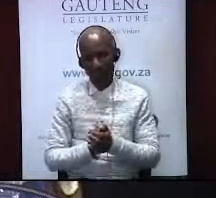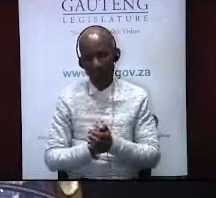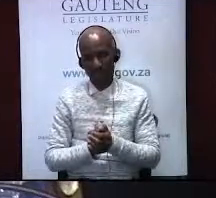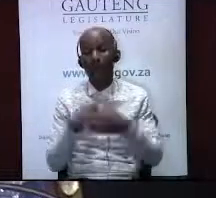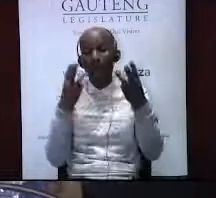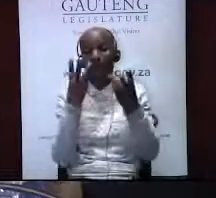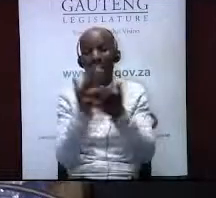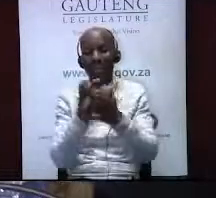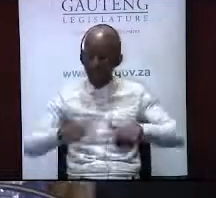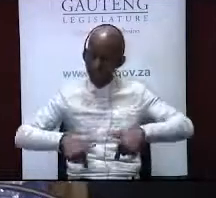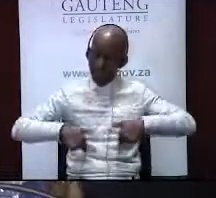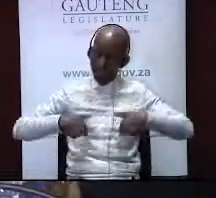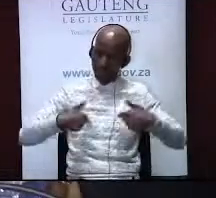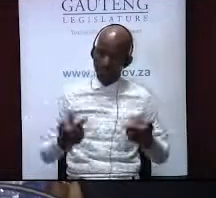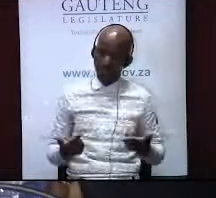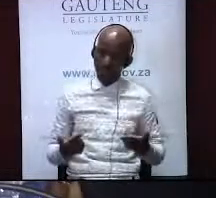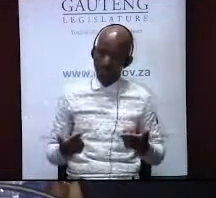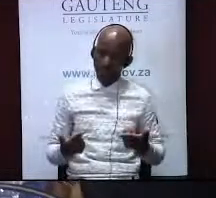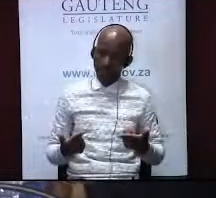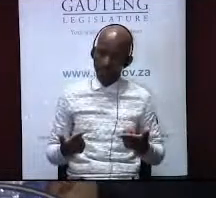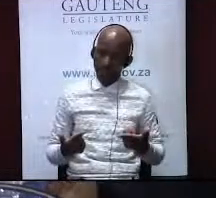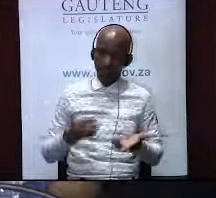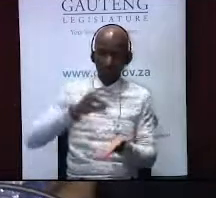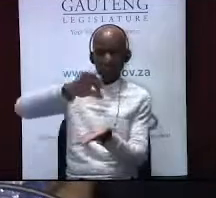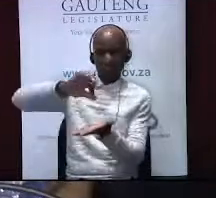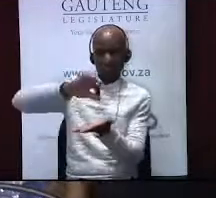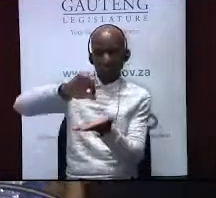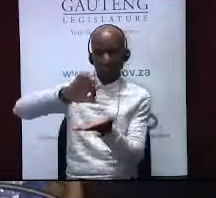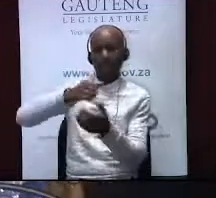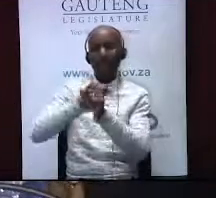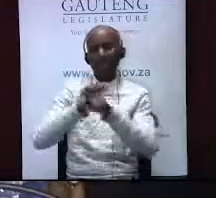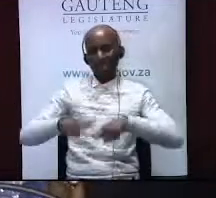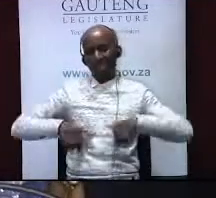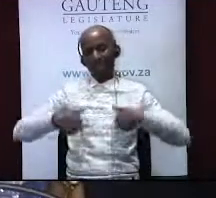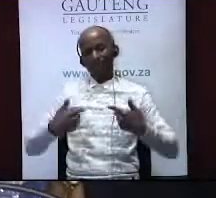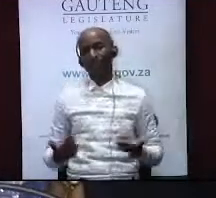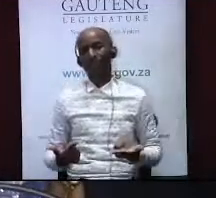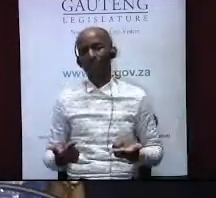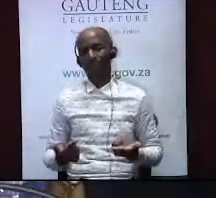Batho ba khono phela. Letswai le a phidisa.